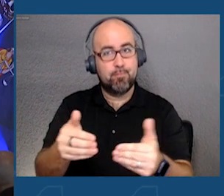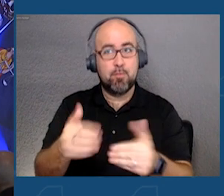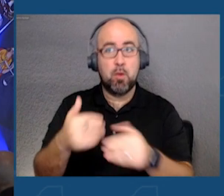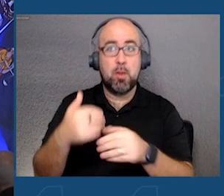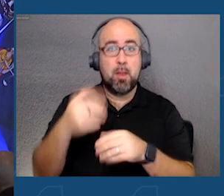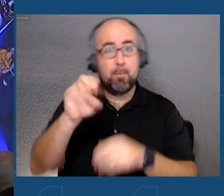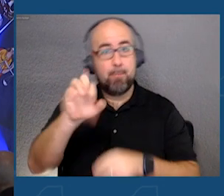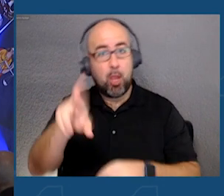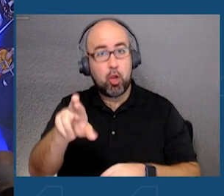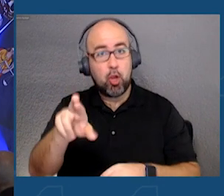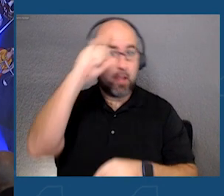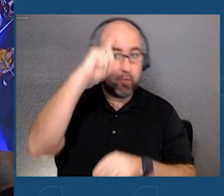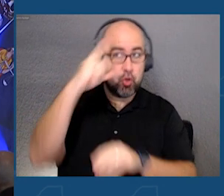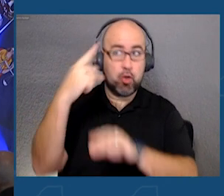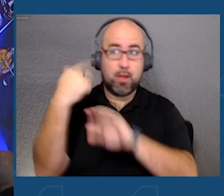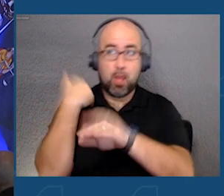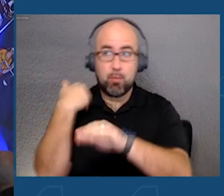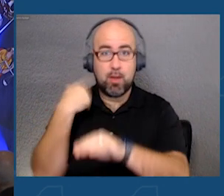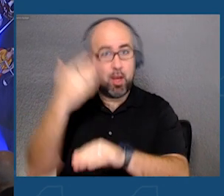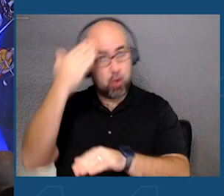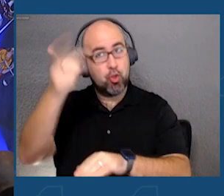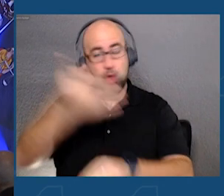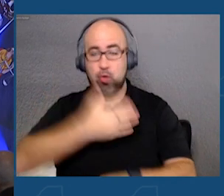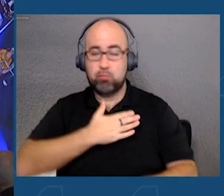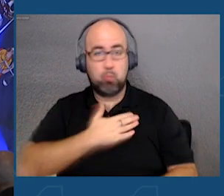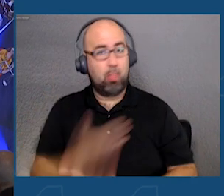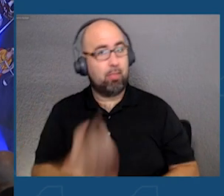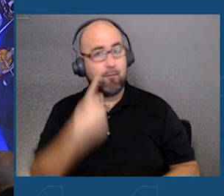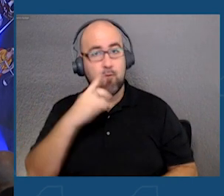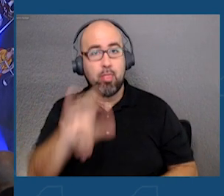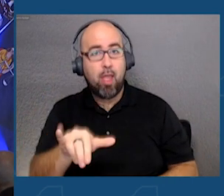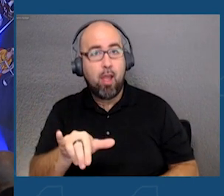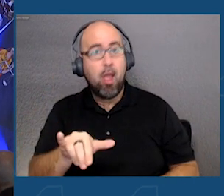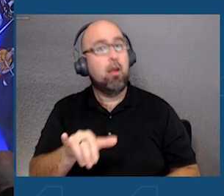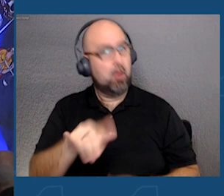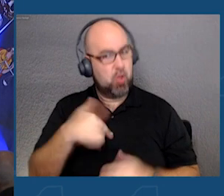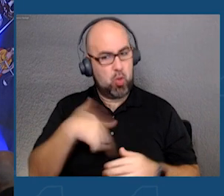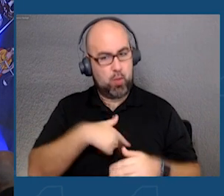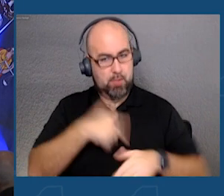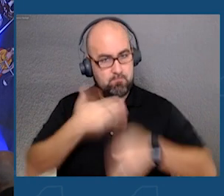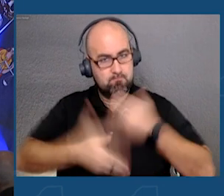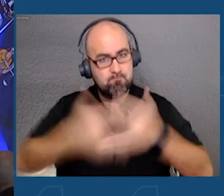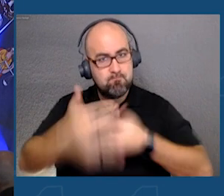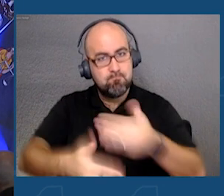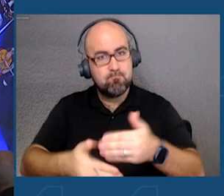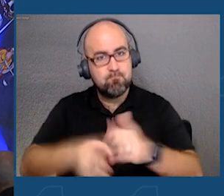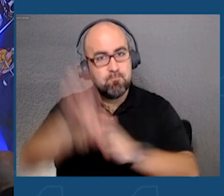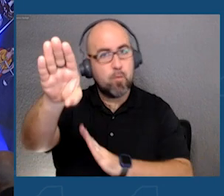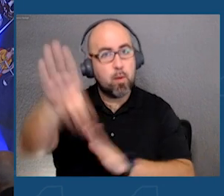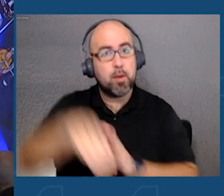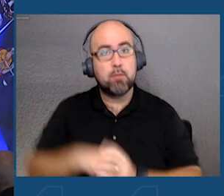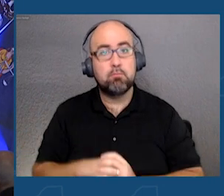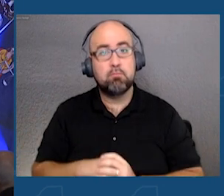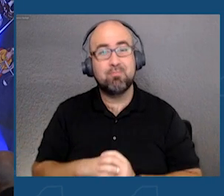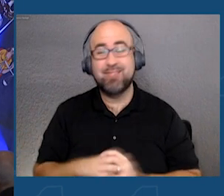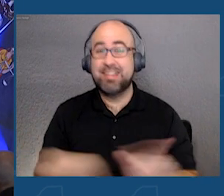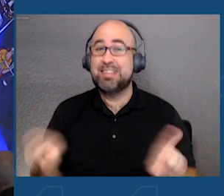welcome, to make sure that we actually move these things forward. Like anything else, we're going to do it because we're going to do